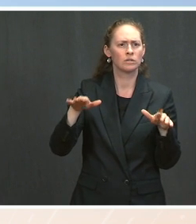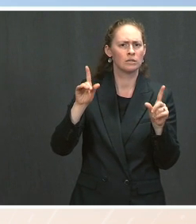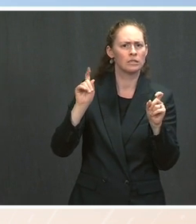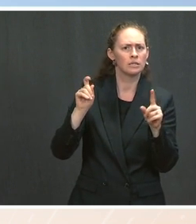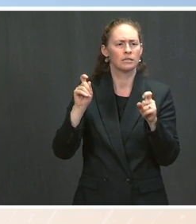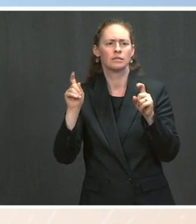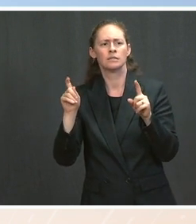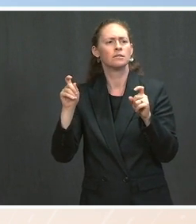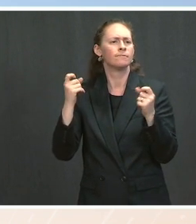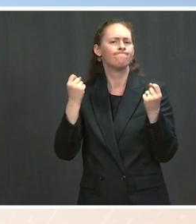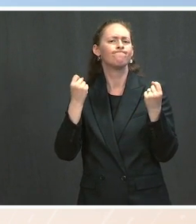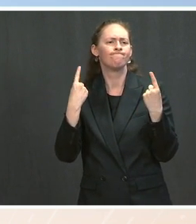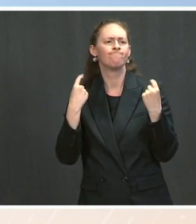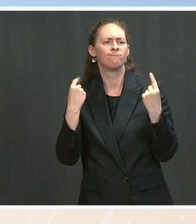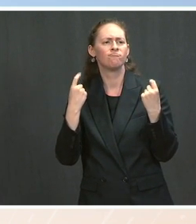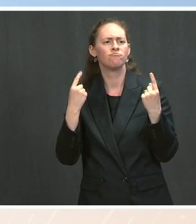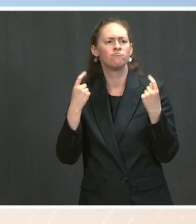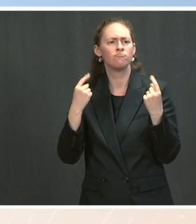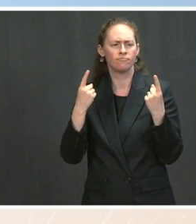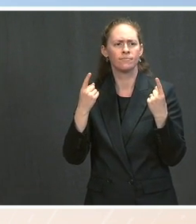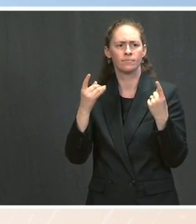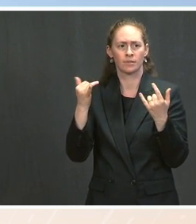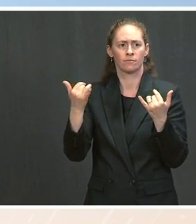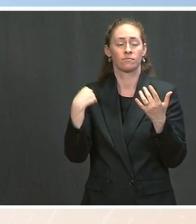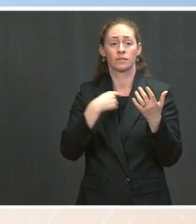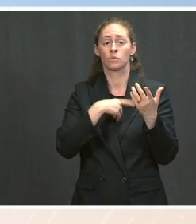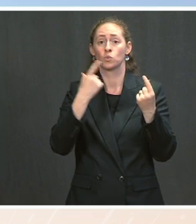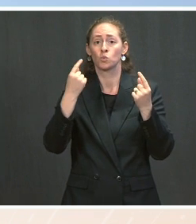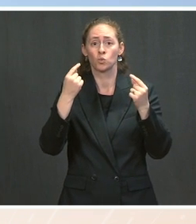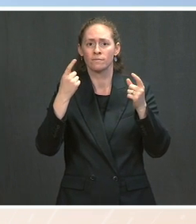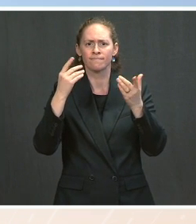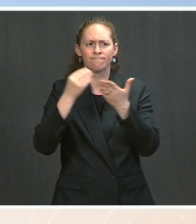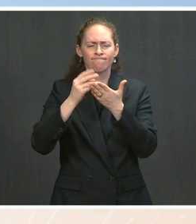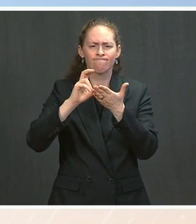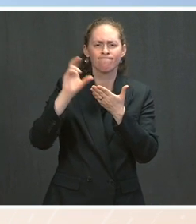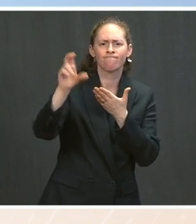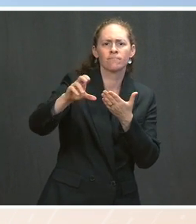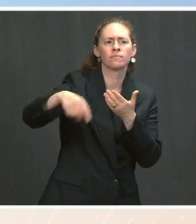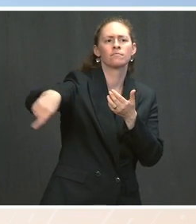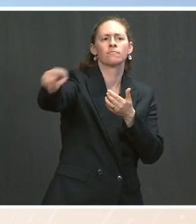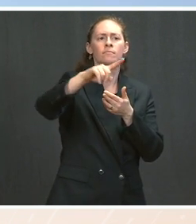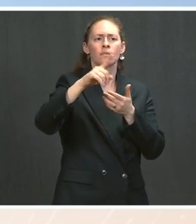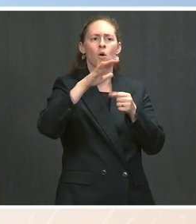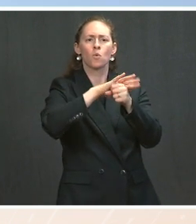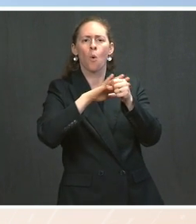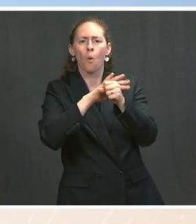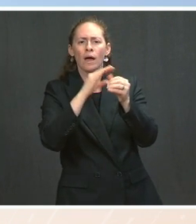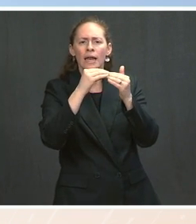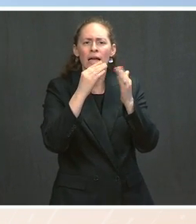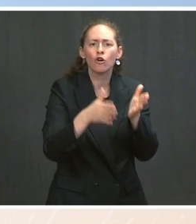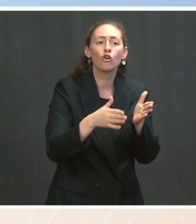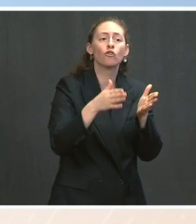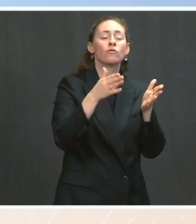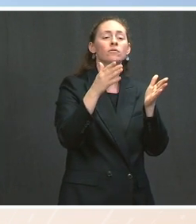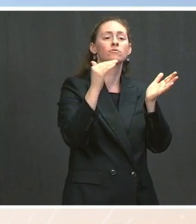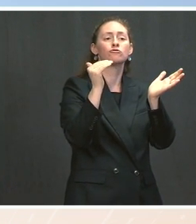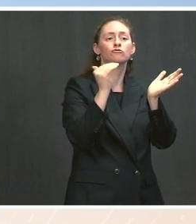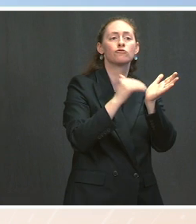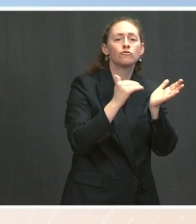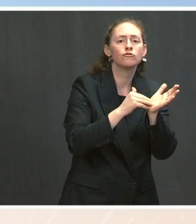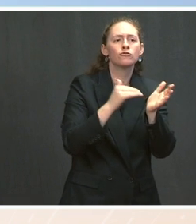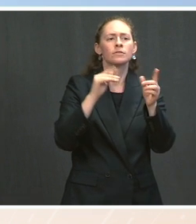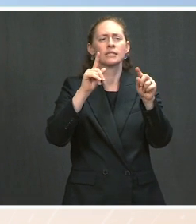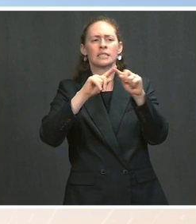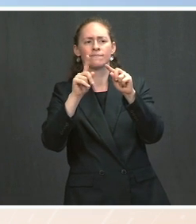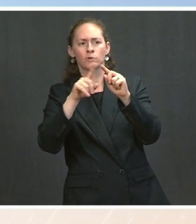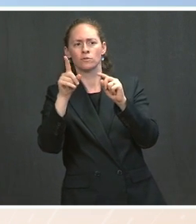local leaders, civic leaders, medical experts, partnering with primary care physicians so that parents feel like they can ask these questions to